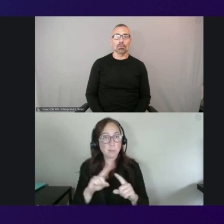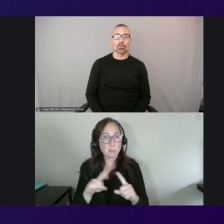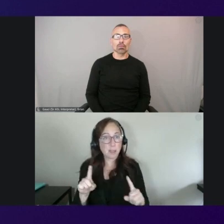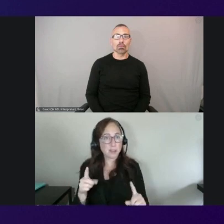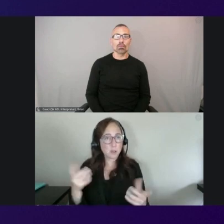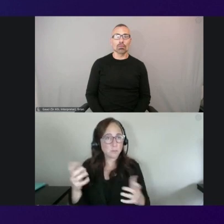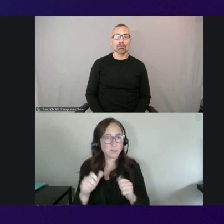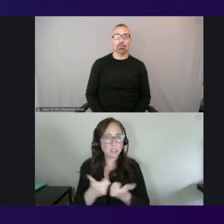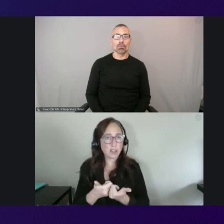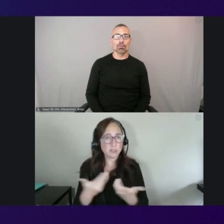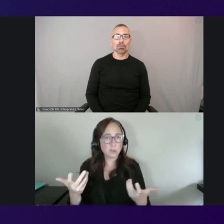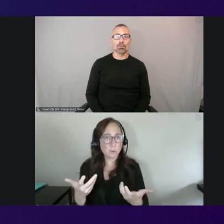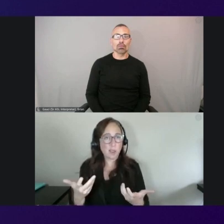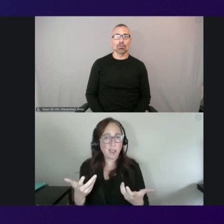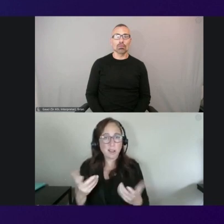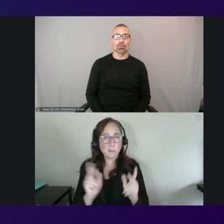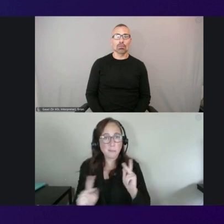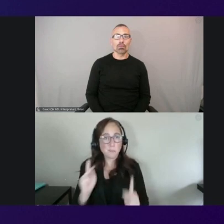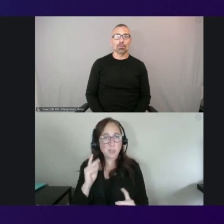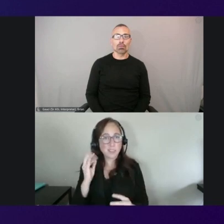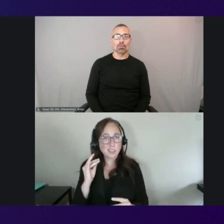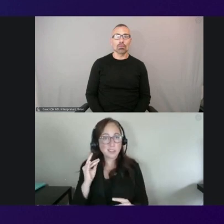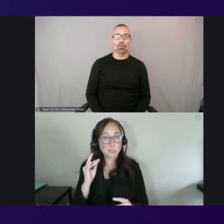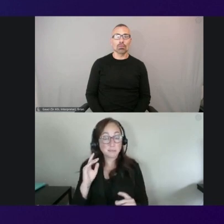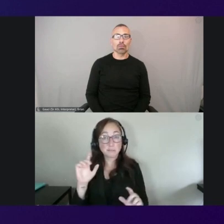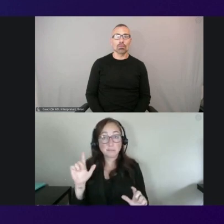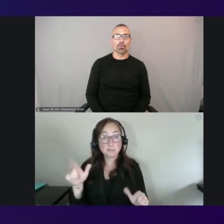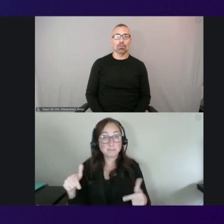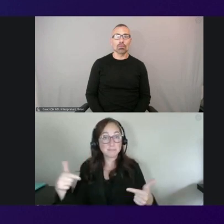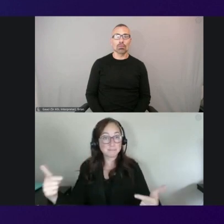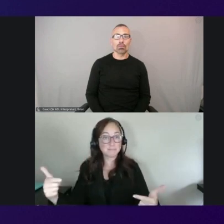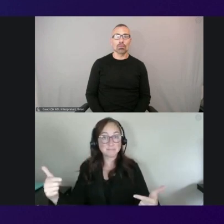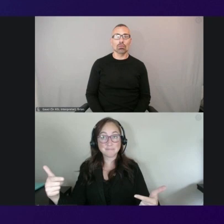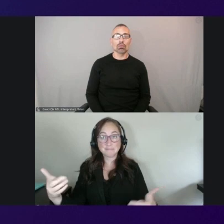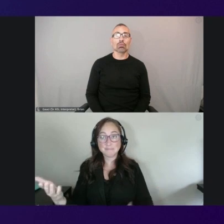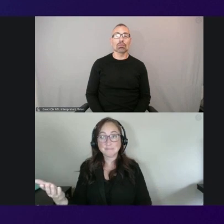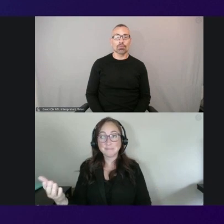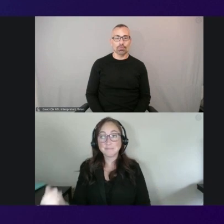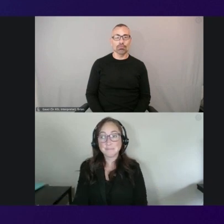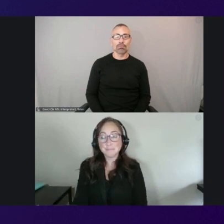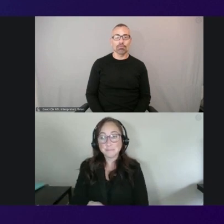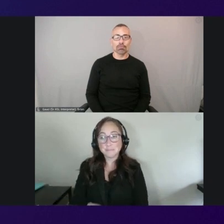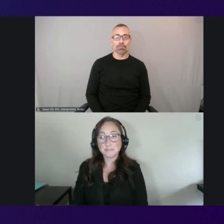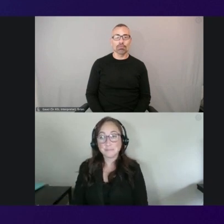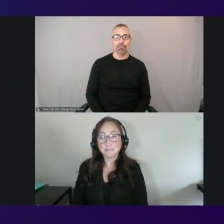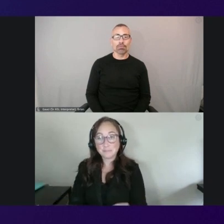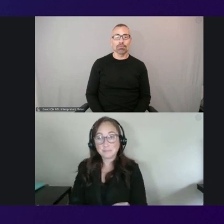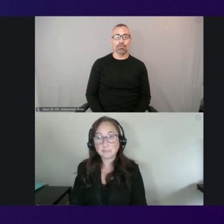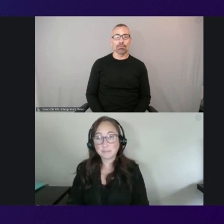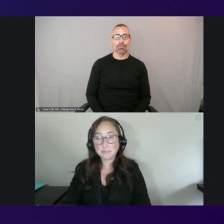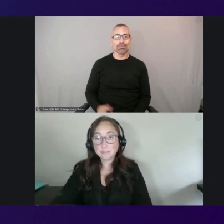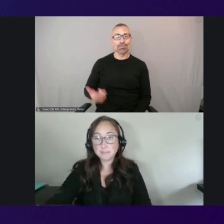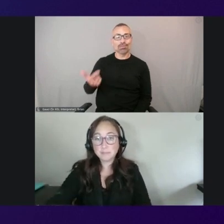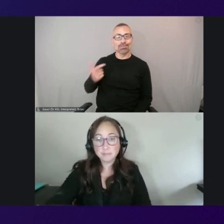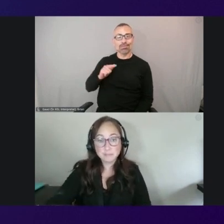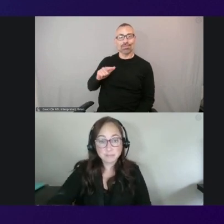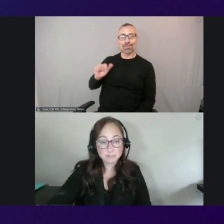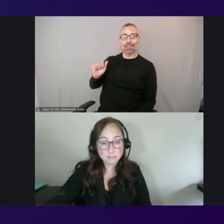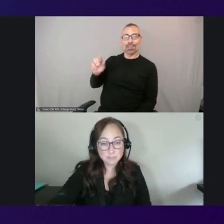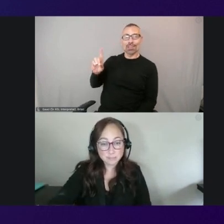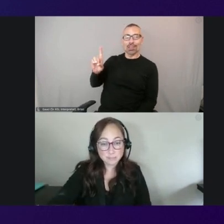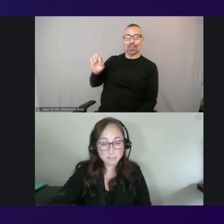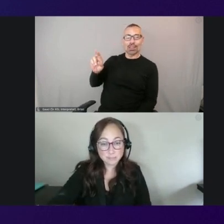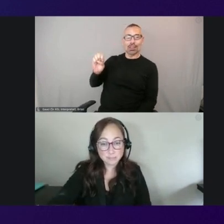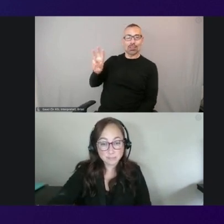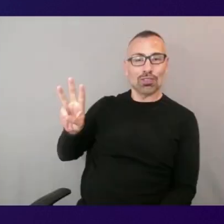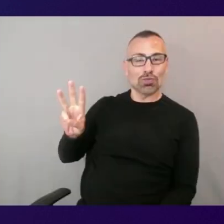challenges, Andrew? Like, what are people thinking through when they have to go through this migration? Yeah, I mean, I think like yourself, right, there are